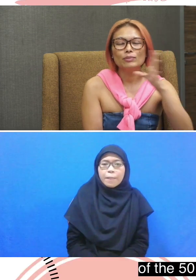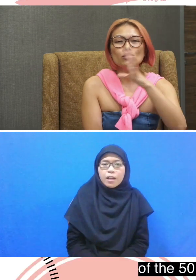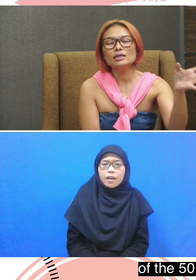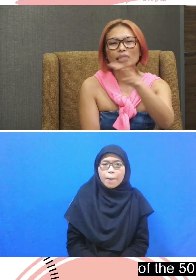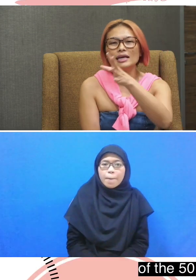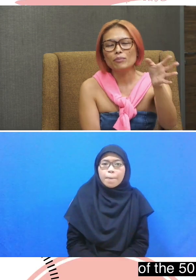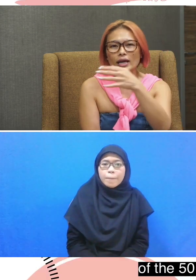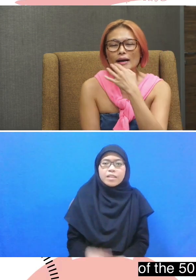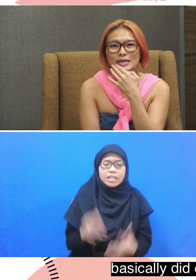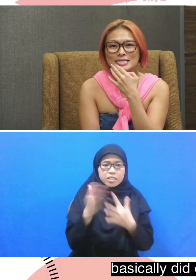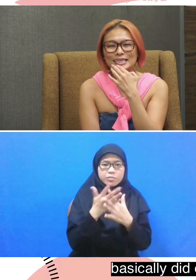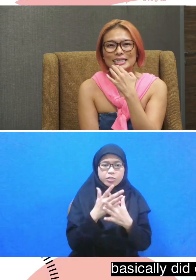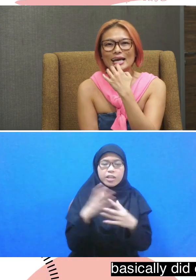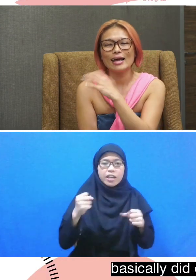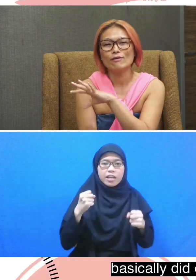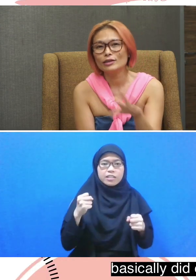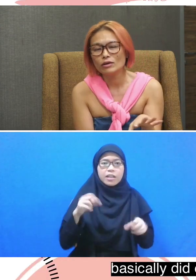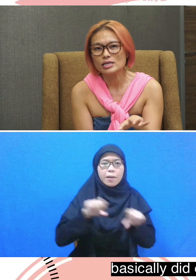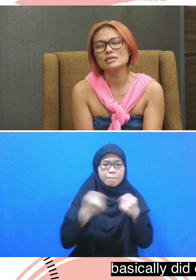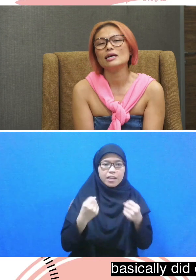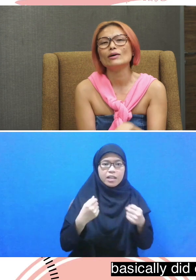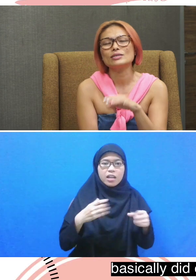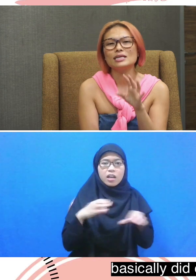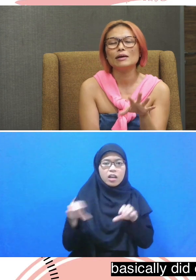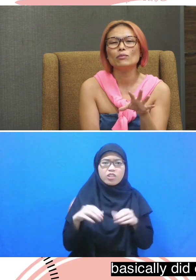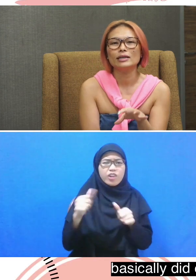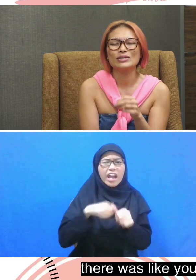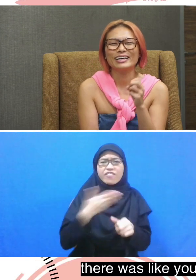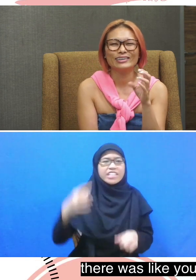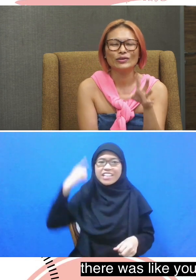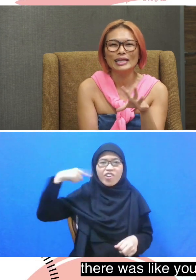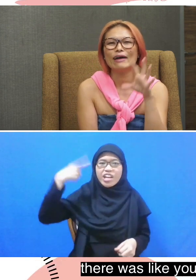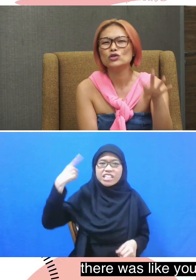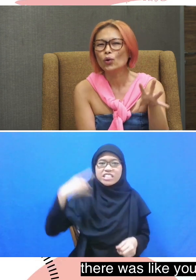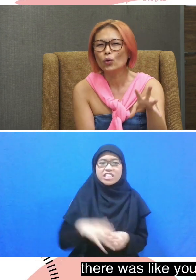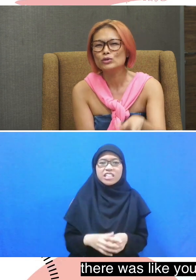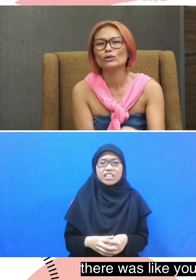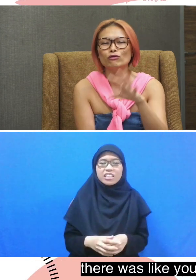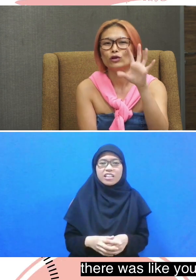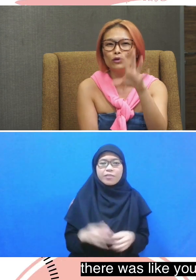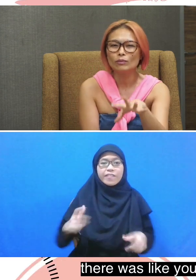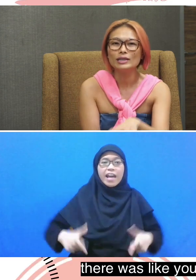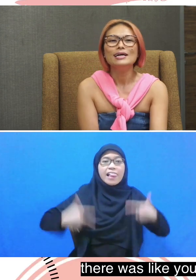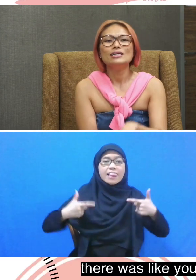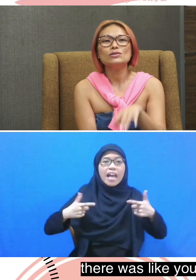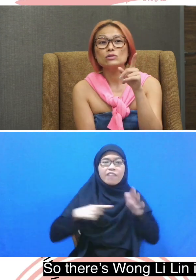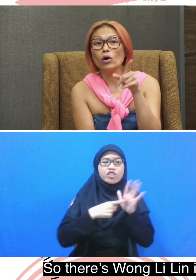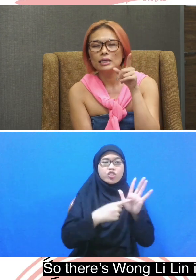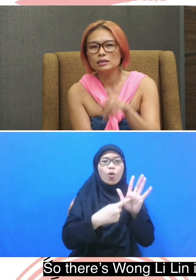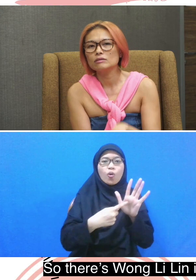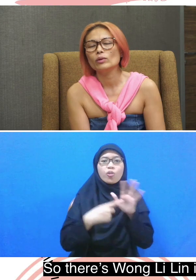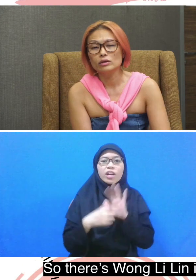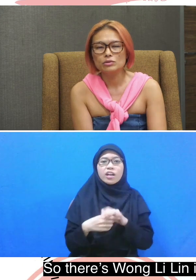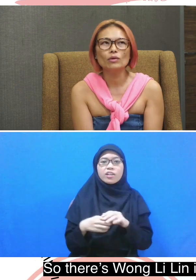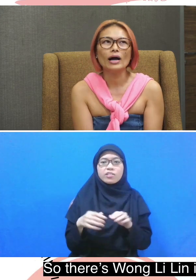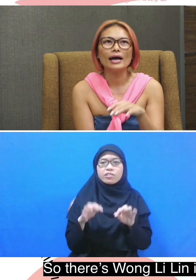in between taking a break, I basically did everything crazy. And that was the time when there was, like, you know, live shows, you know, you follow someone. So there's Wong Li